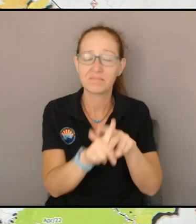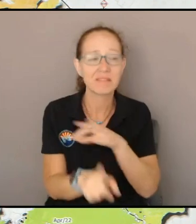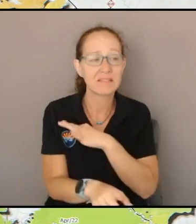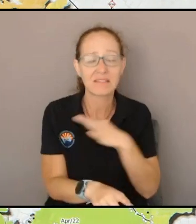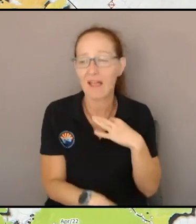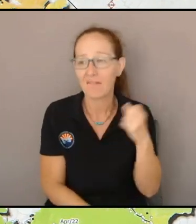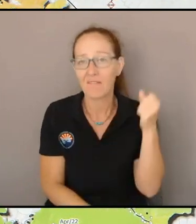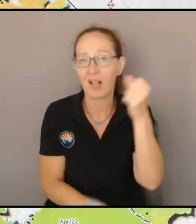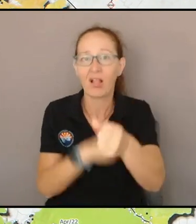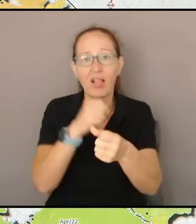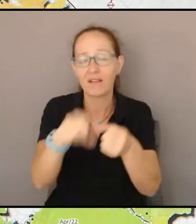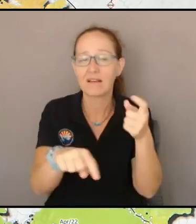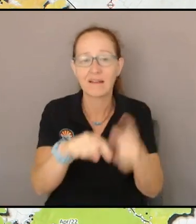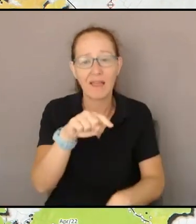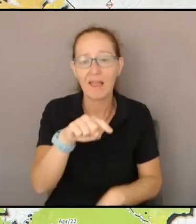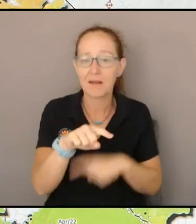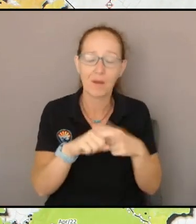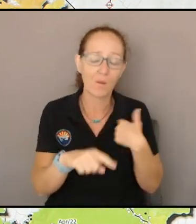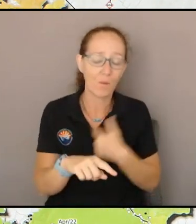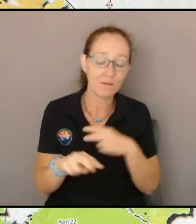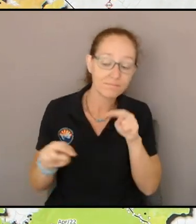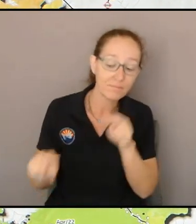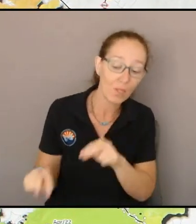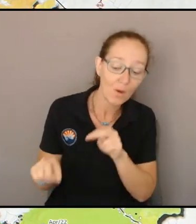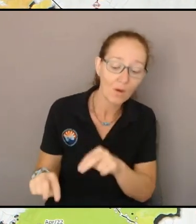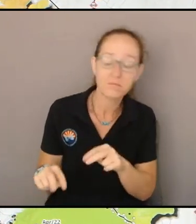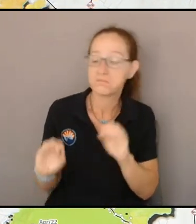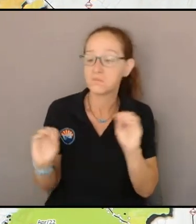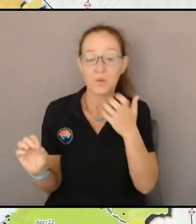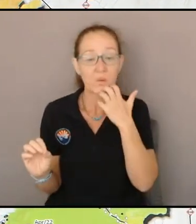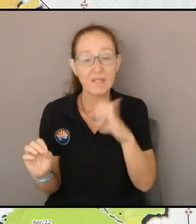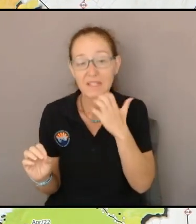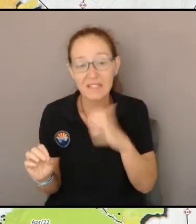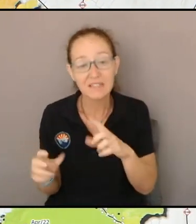this point. Everything's looking good, and we can have a forecast for more rain for